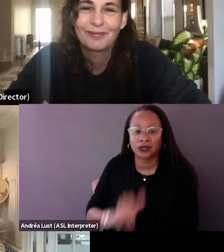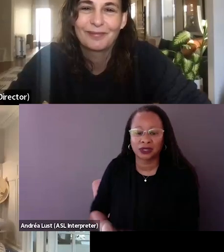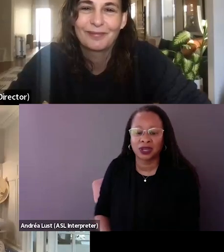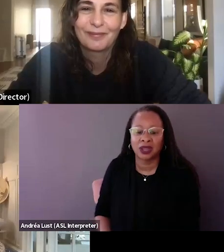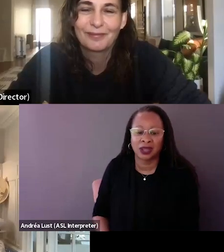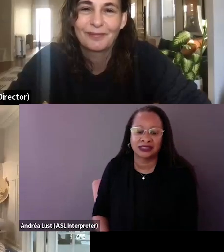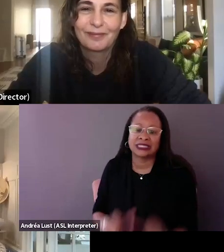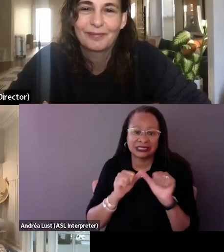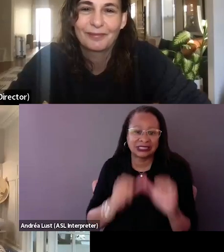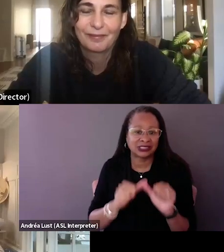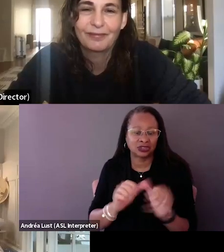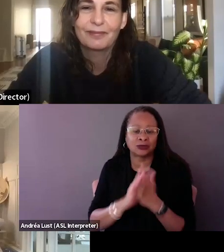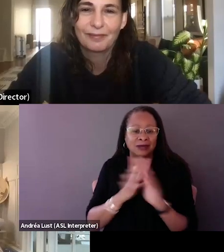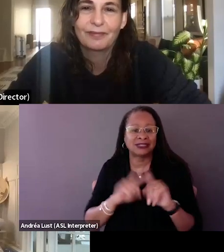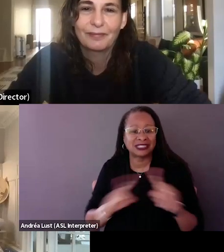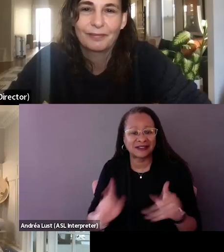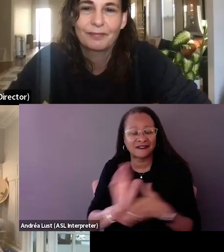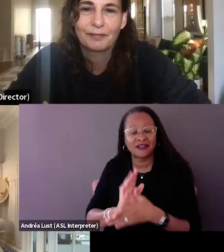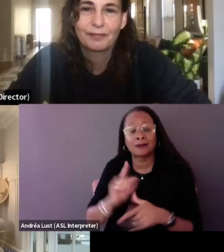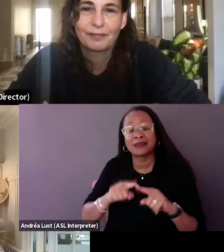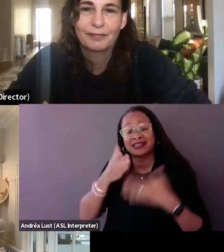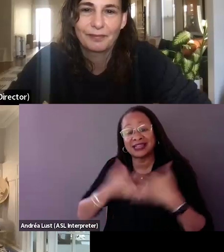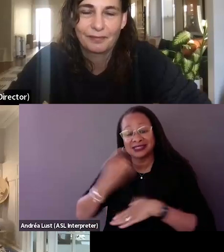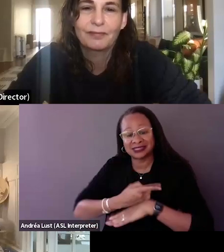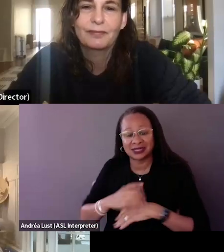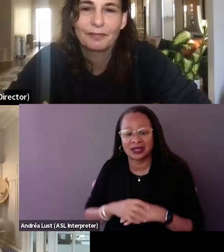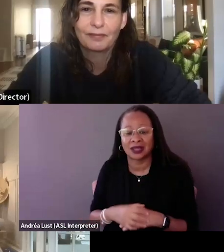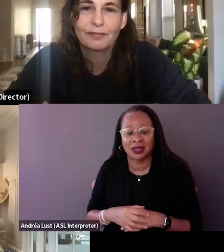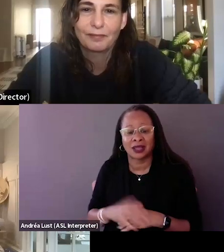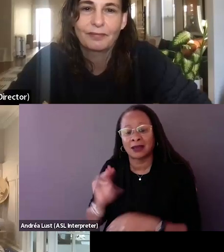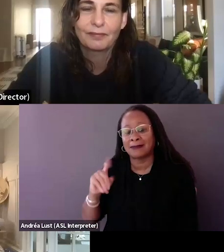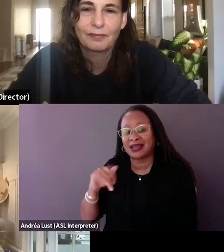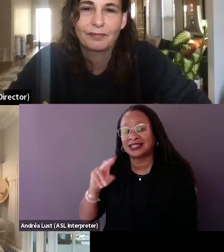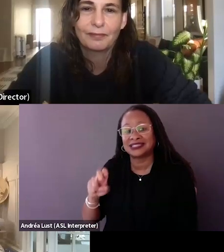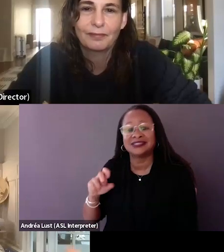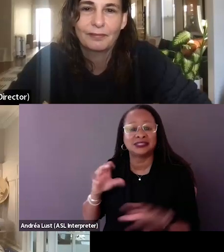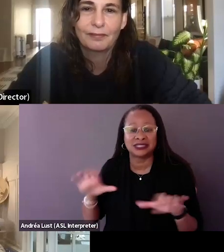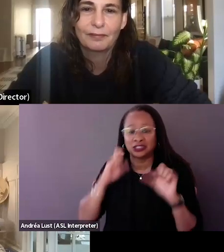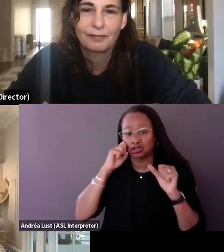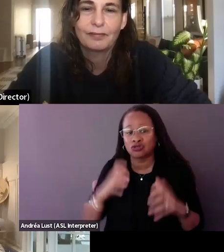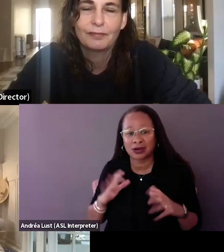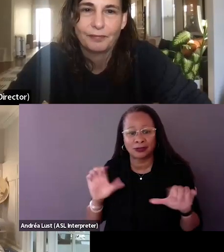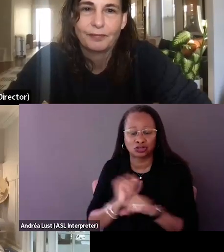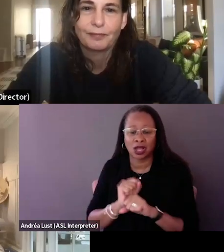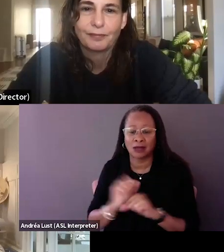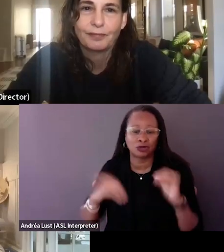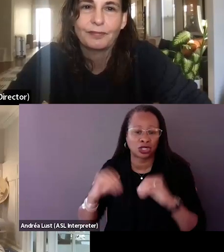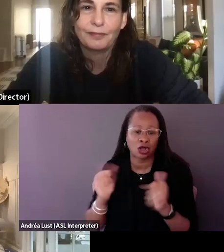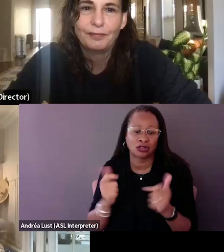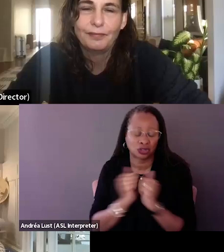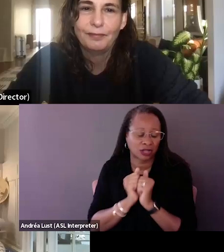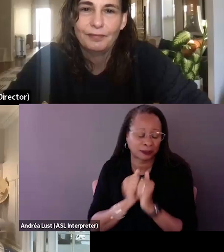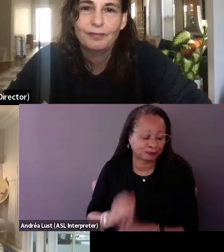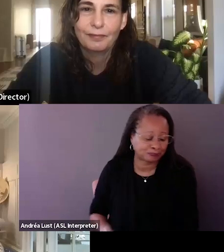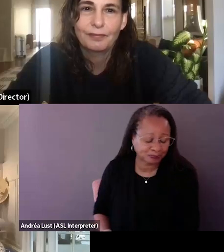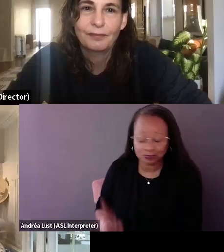just kept being a different film. But I think at the end of the day, and again, Madeline did an incredible job putting it all together. I'm